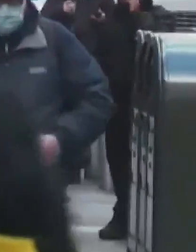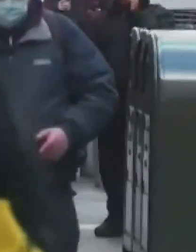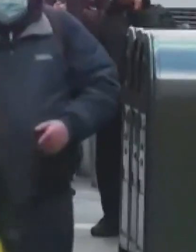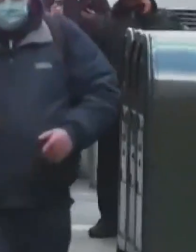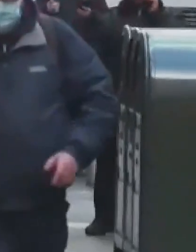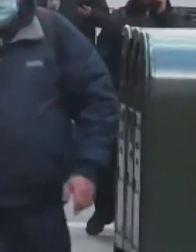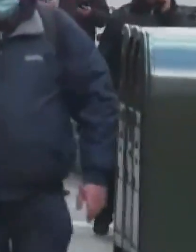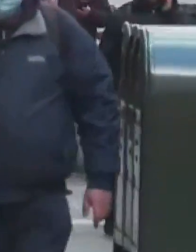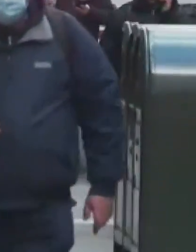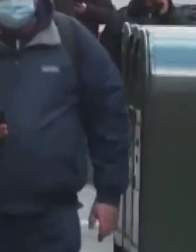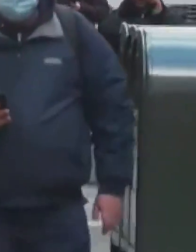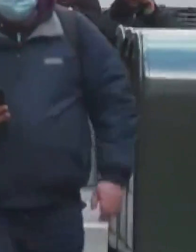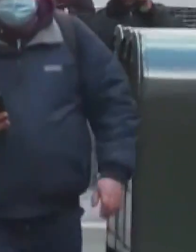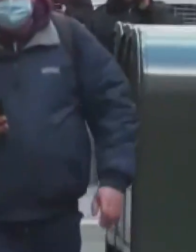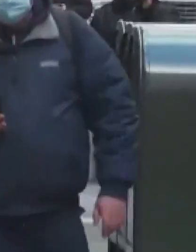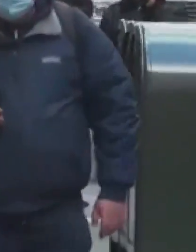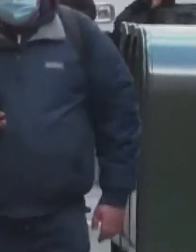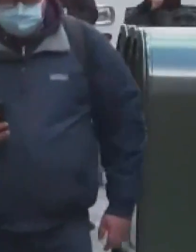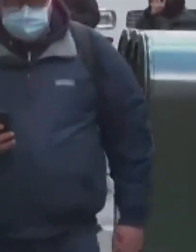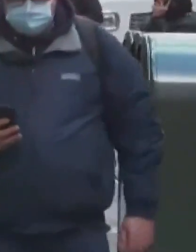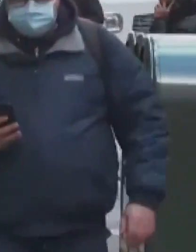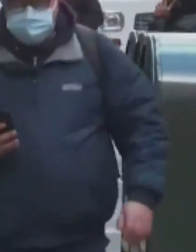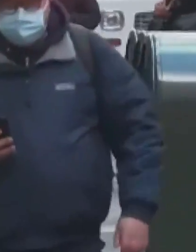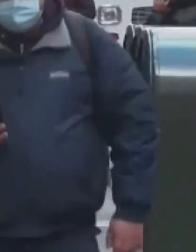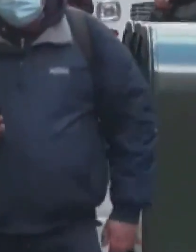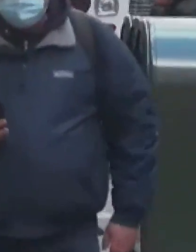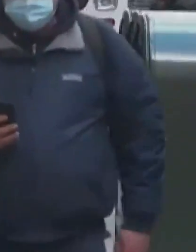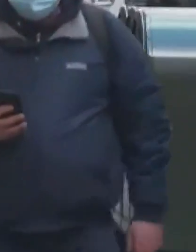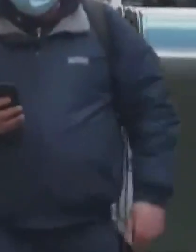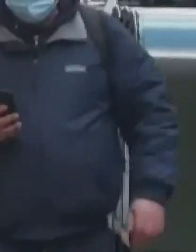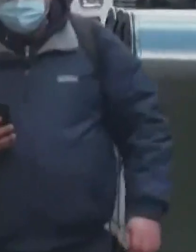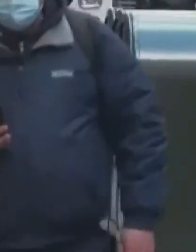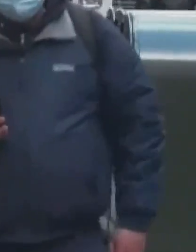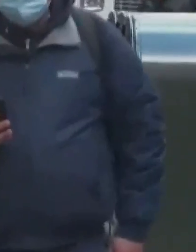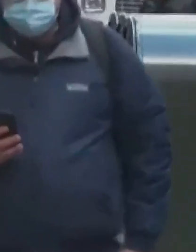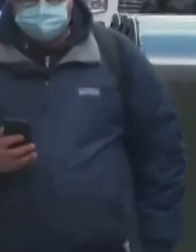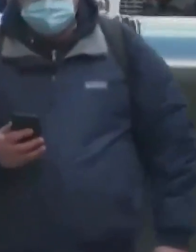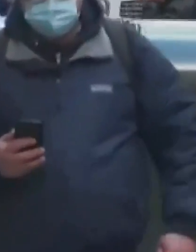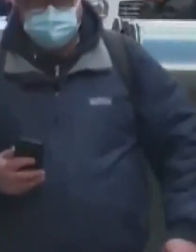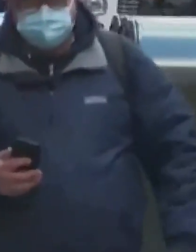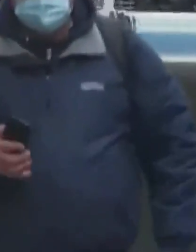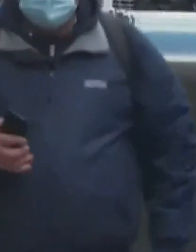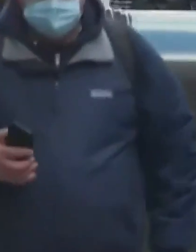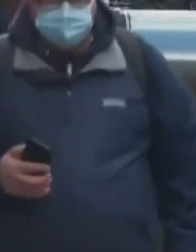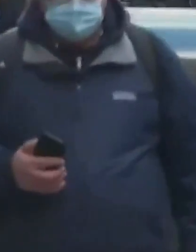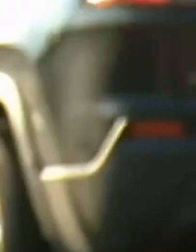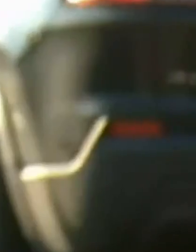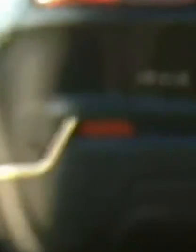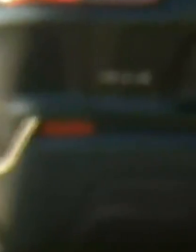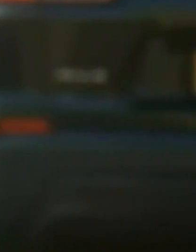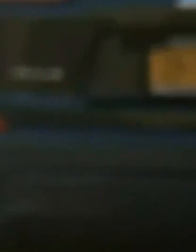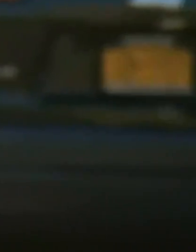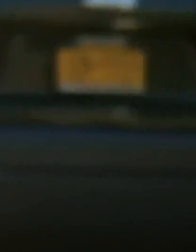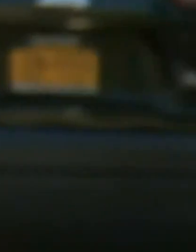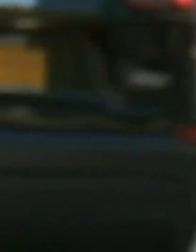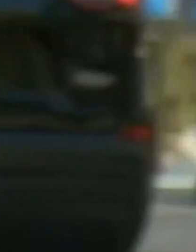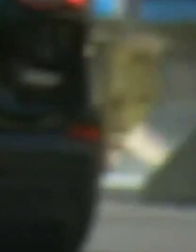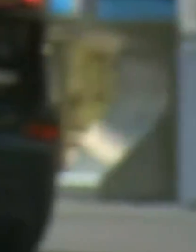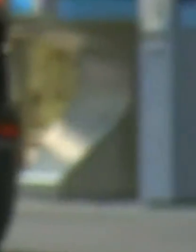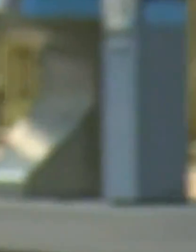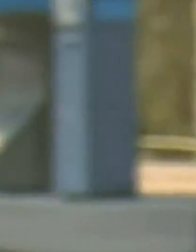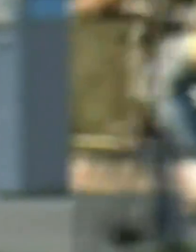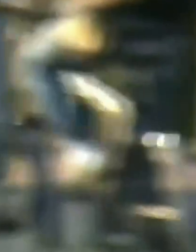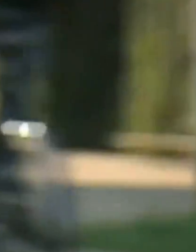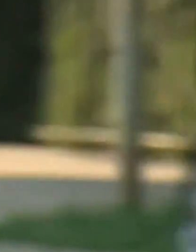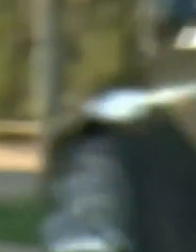says these new cases in Connecticut serve as a reminder that residents should continue social distancing, wearing masks, and it's also causing